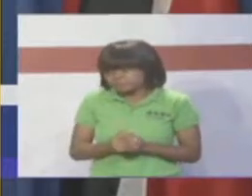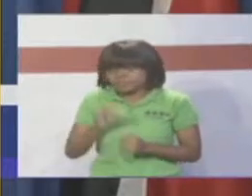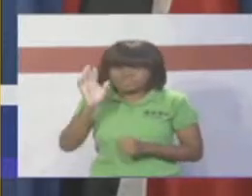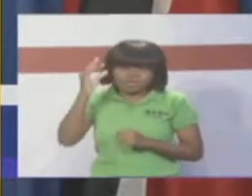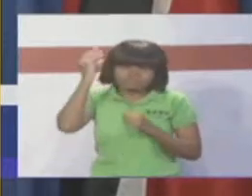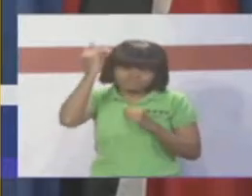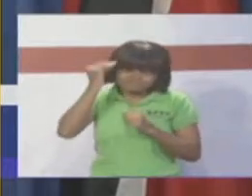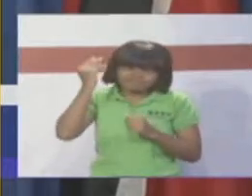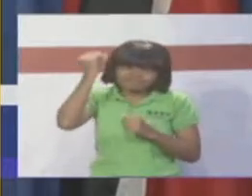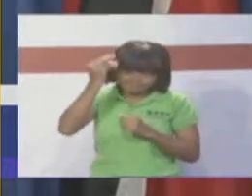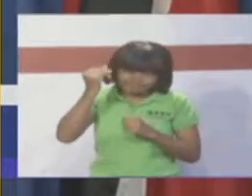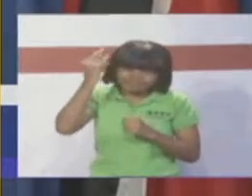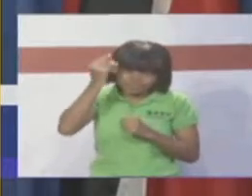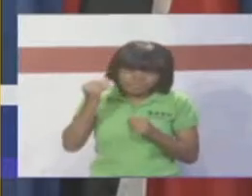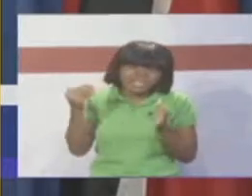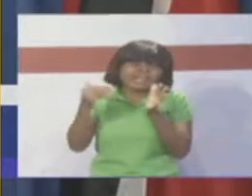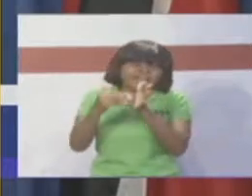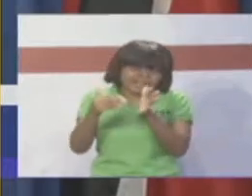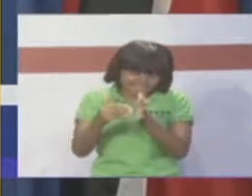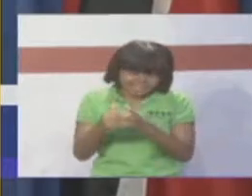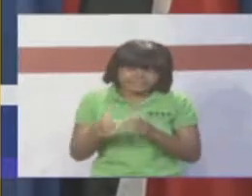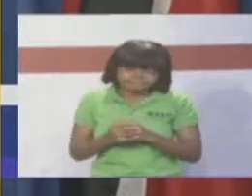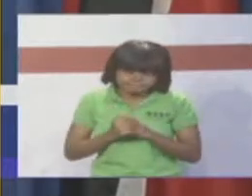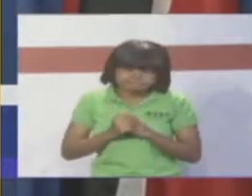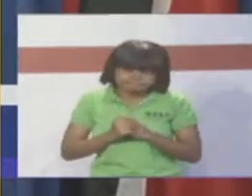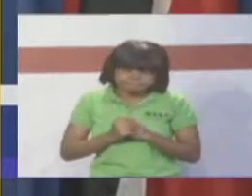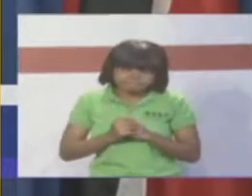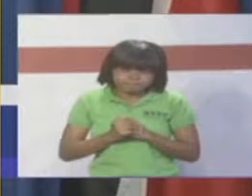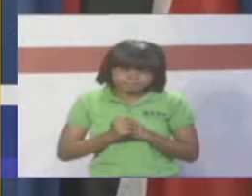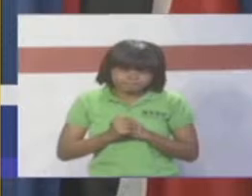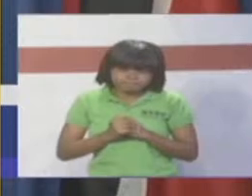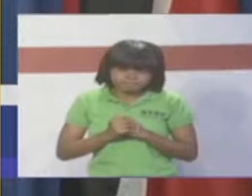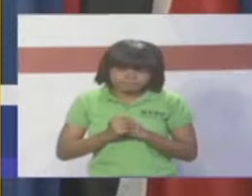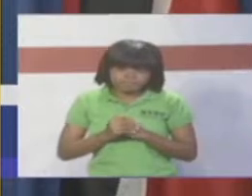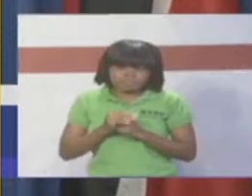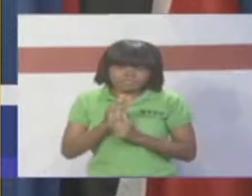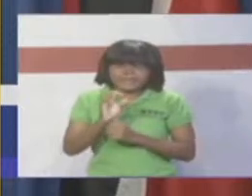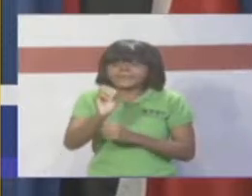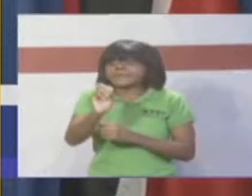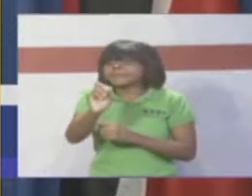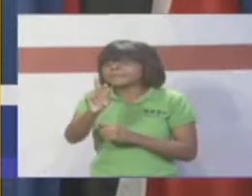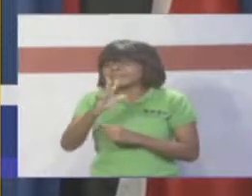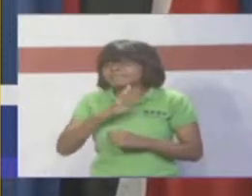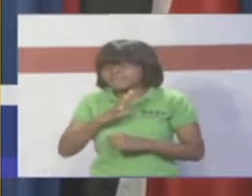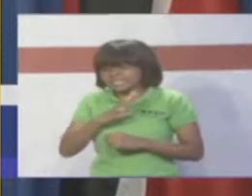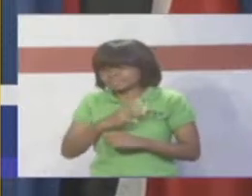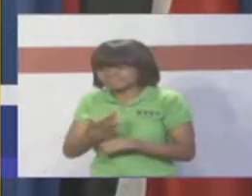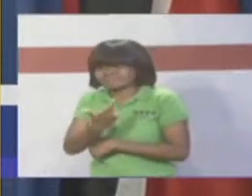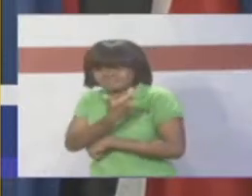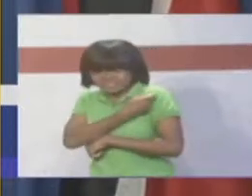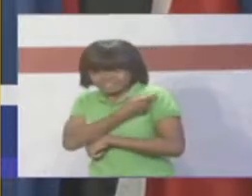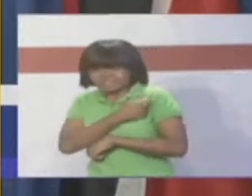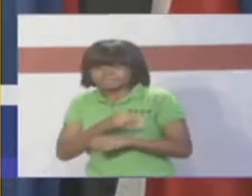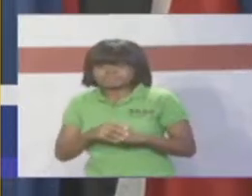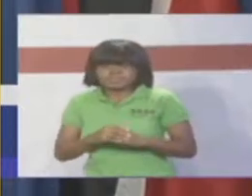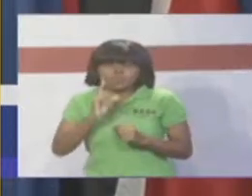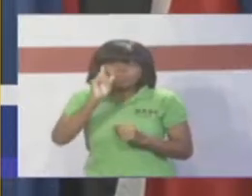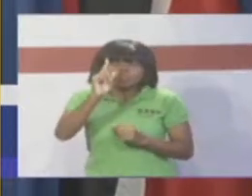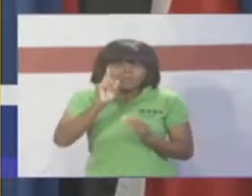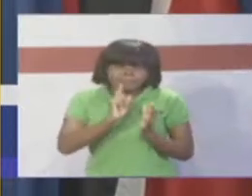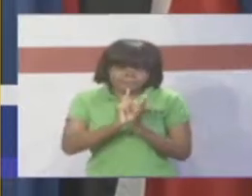vaccinated. It's a moment of inconvenience. I could tell you, I had my 3rd vaccine yesterday.